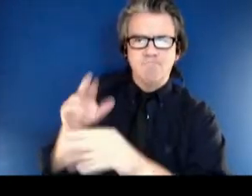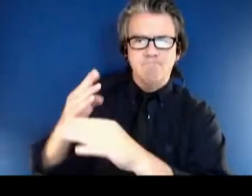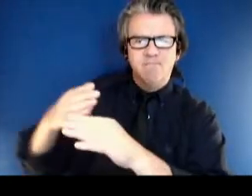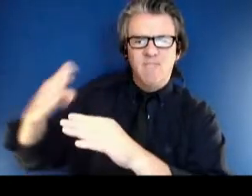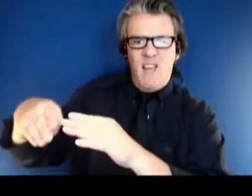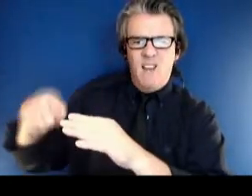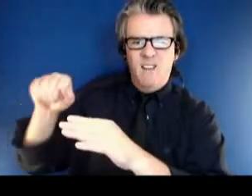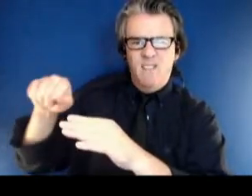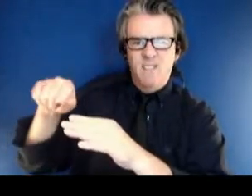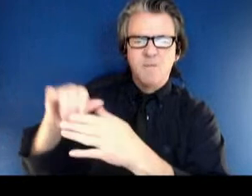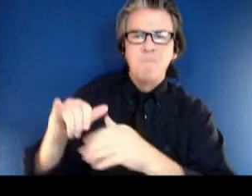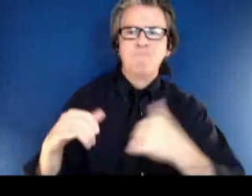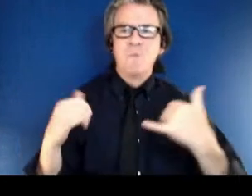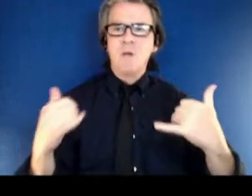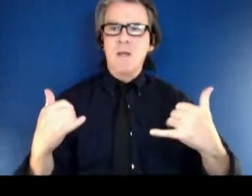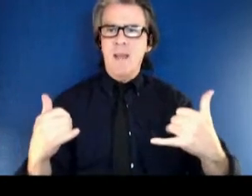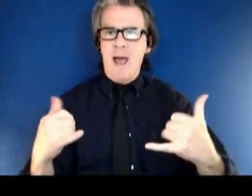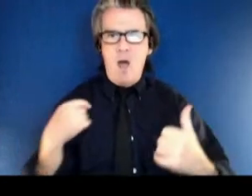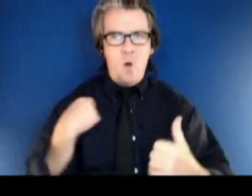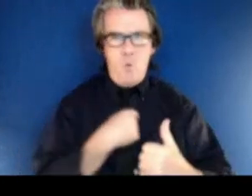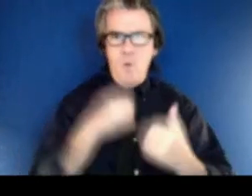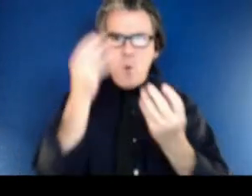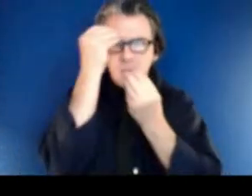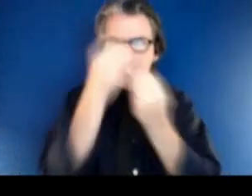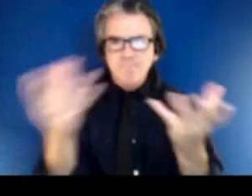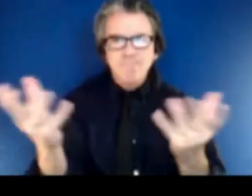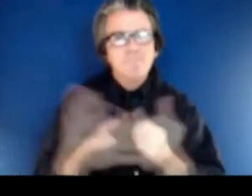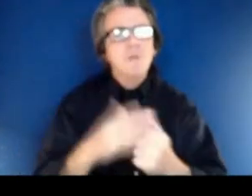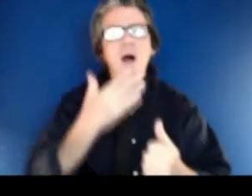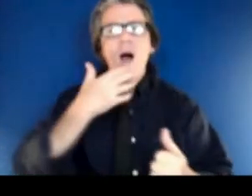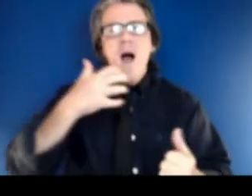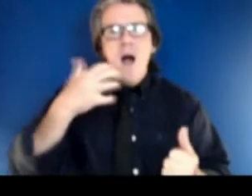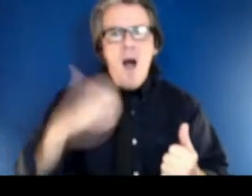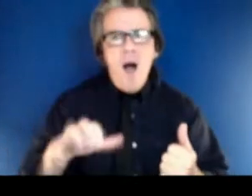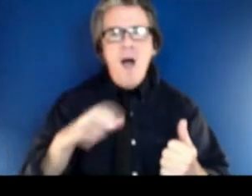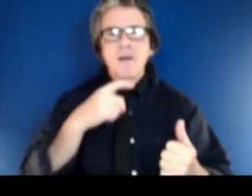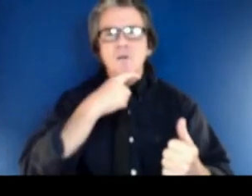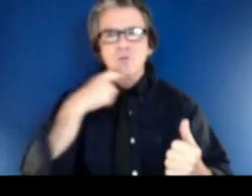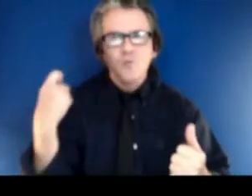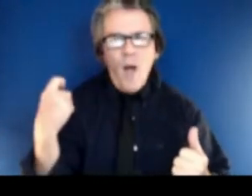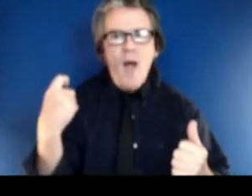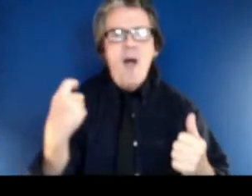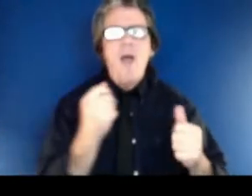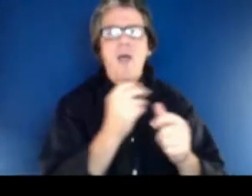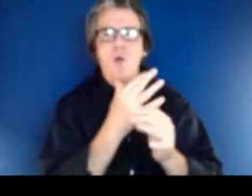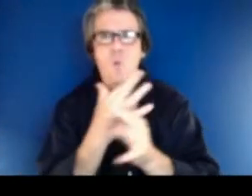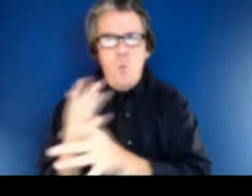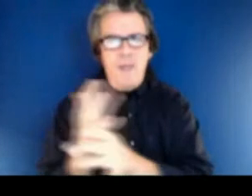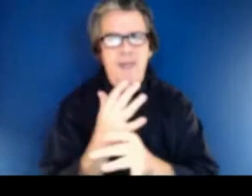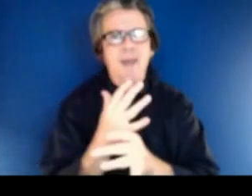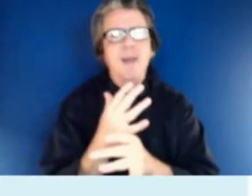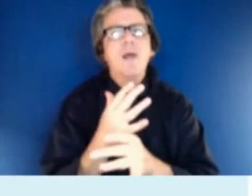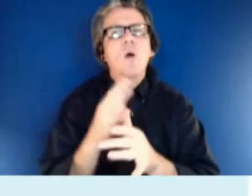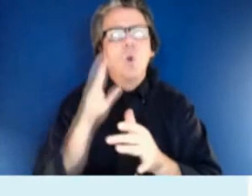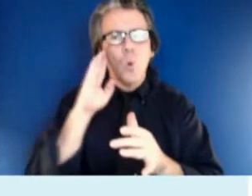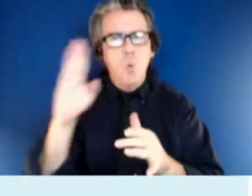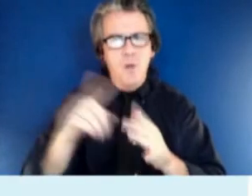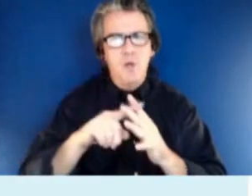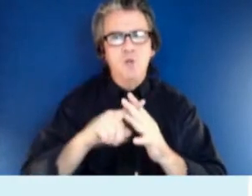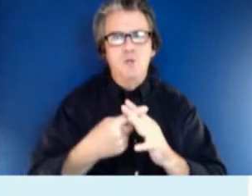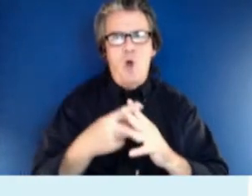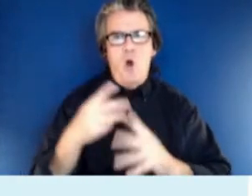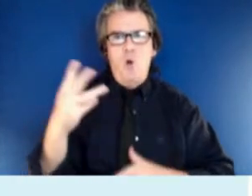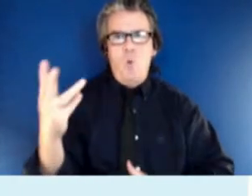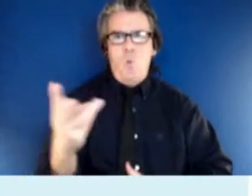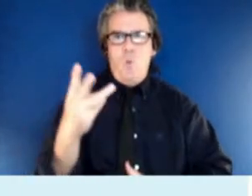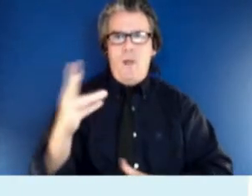where we stand at this hour. A severe weather event with hot, dry conditions and high wind gusts is expected to begin on